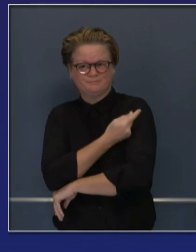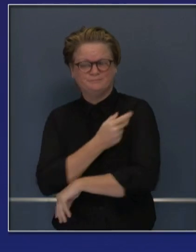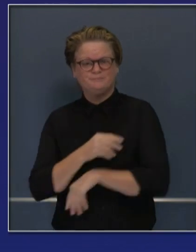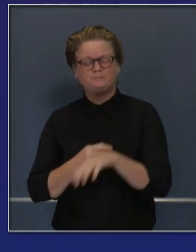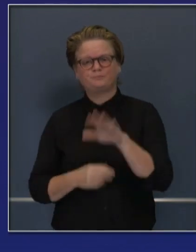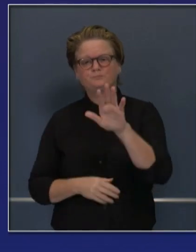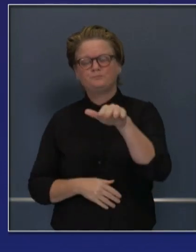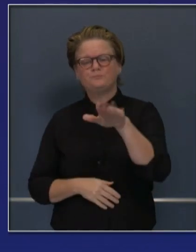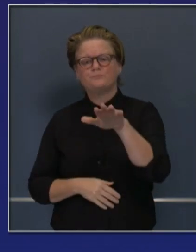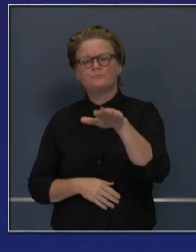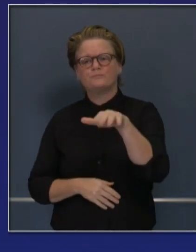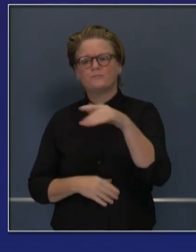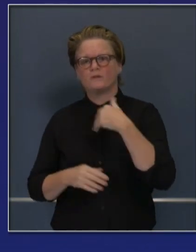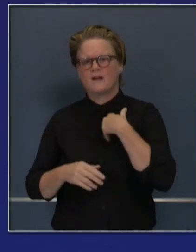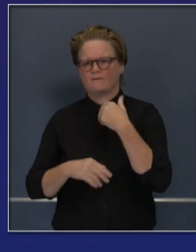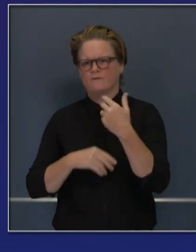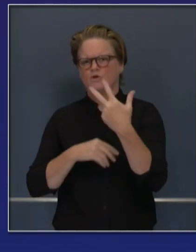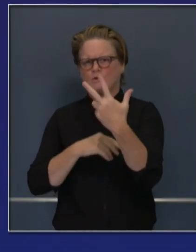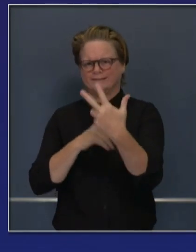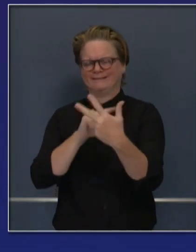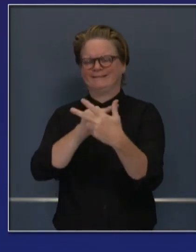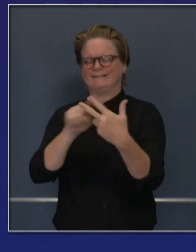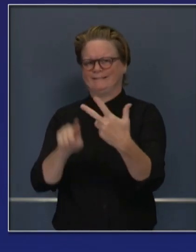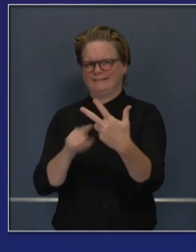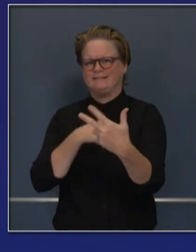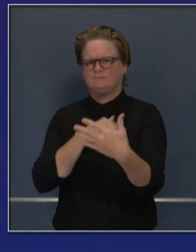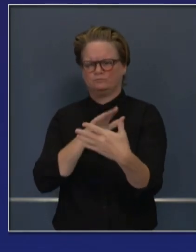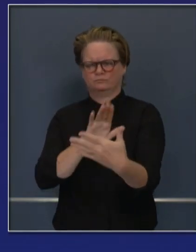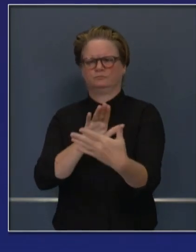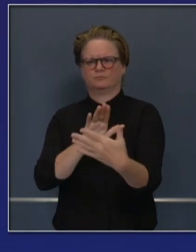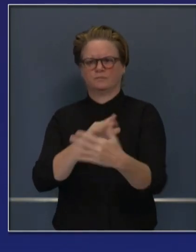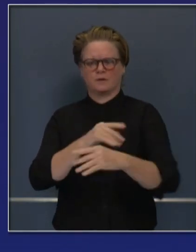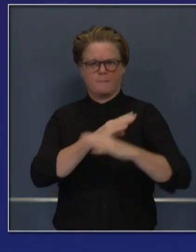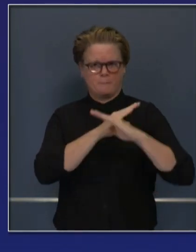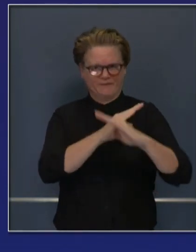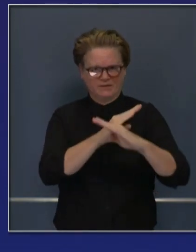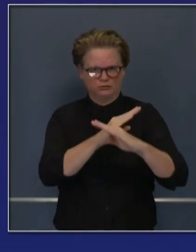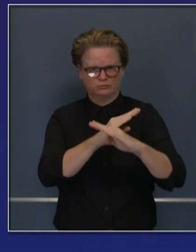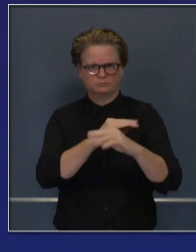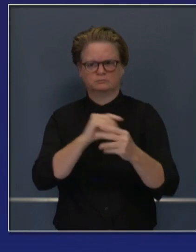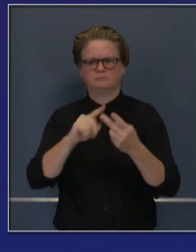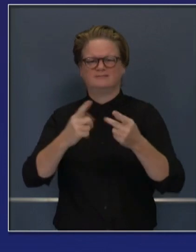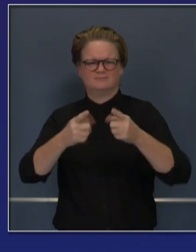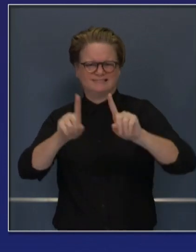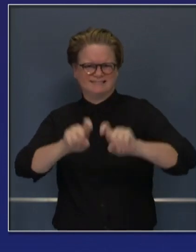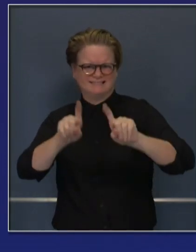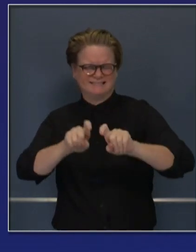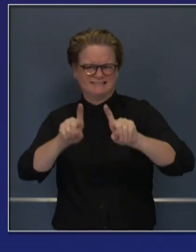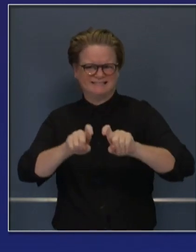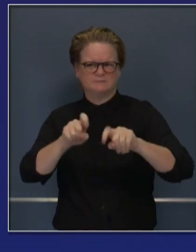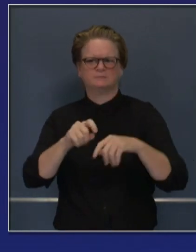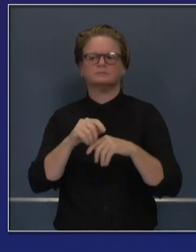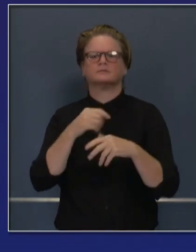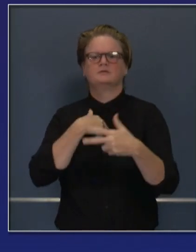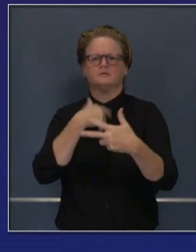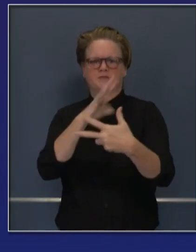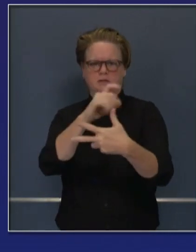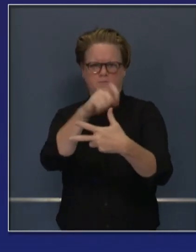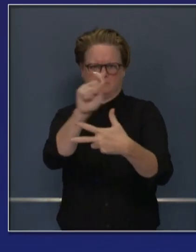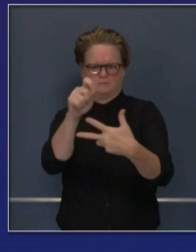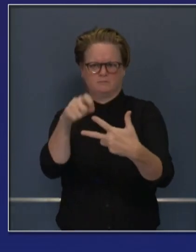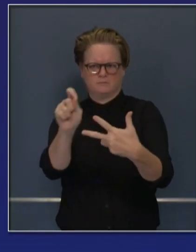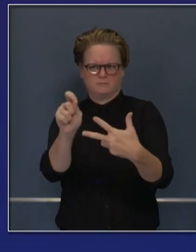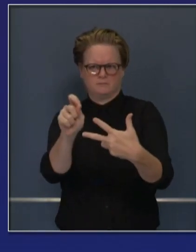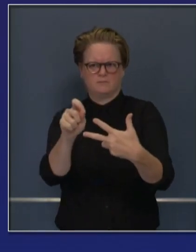approach pre-vaccine was around prevention, testing, and isolation. And on the prevention side, I'll just remind you, we were the first state in